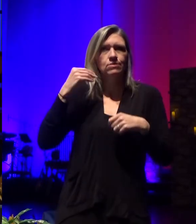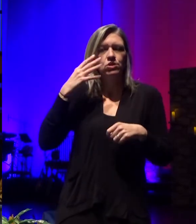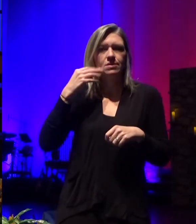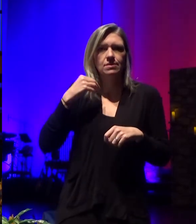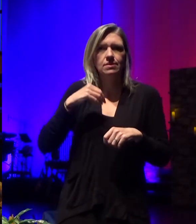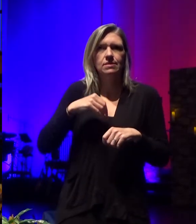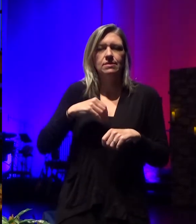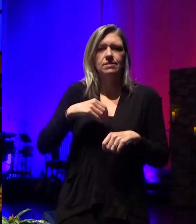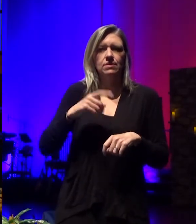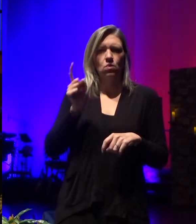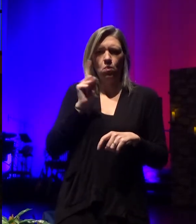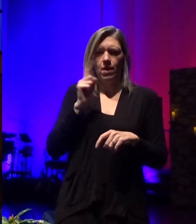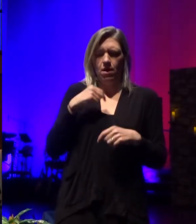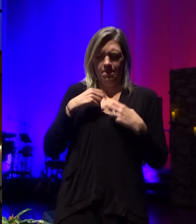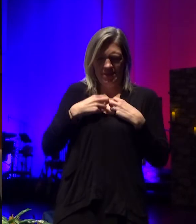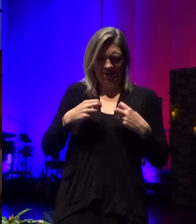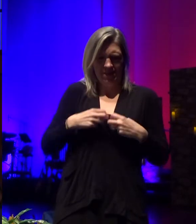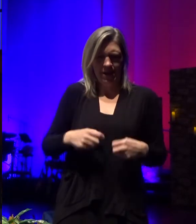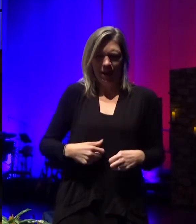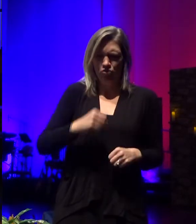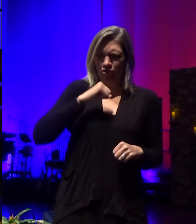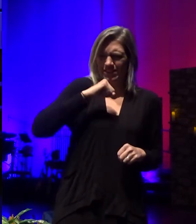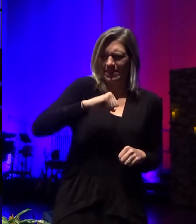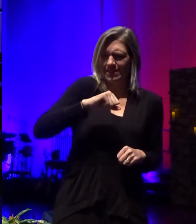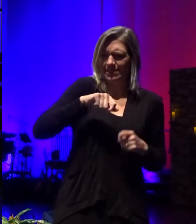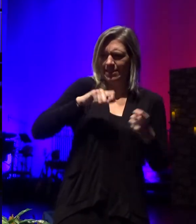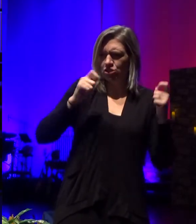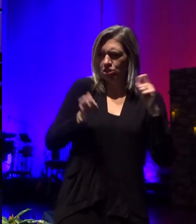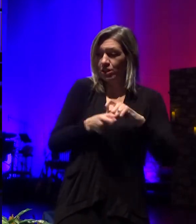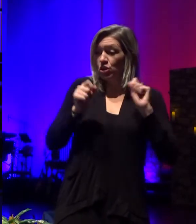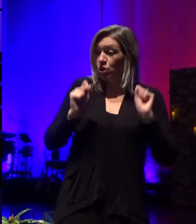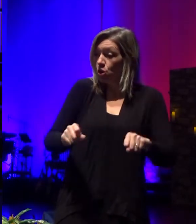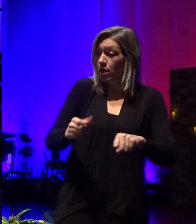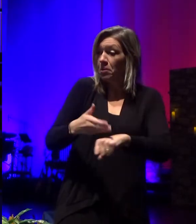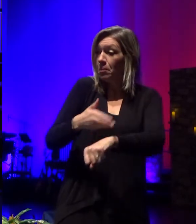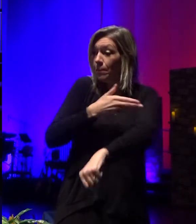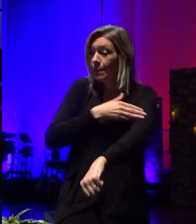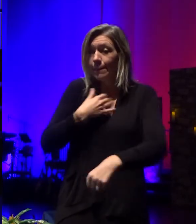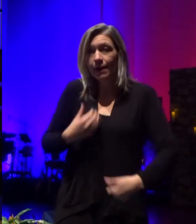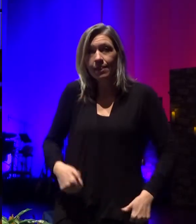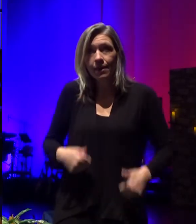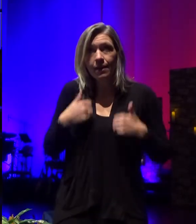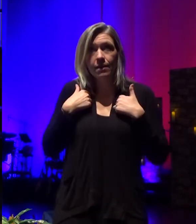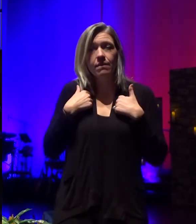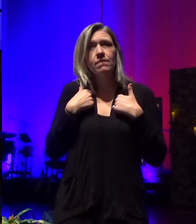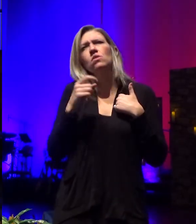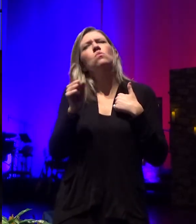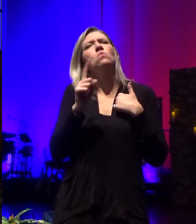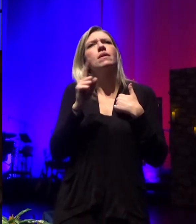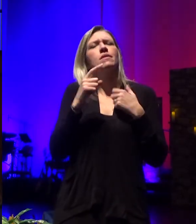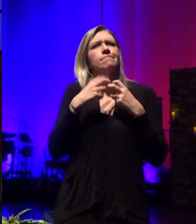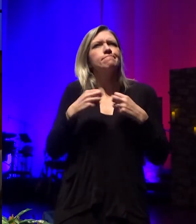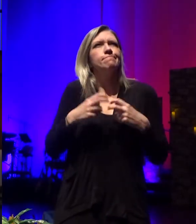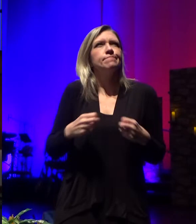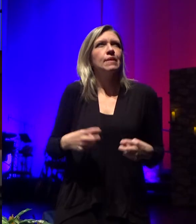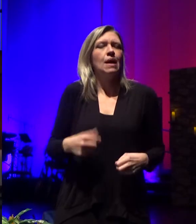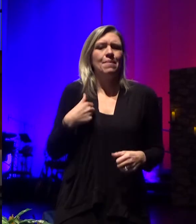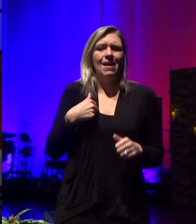experiences? Where am I resisting the change that could enhance my life? Where am I delaying